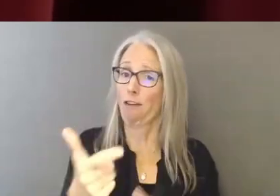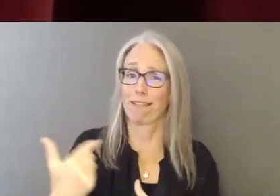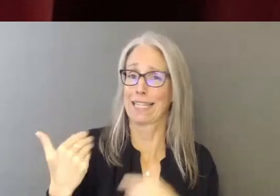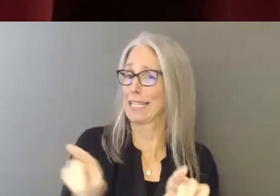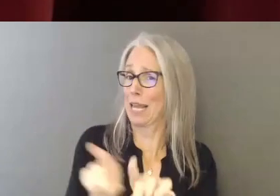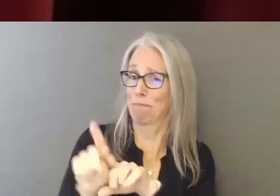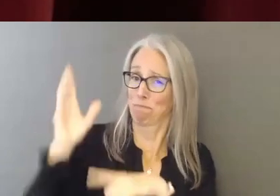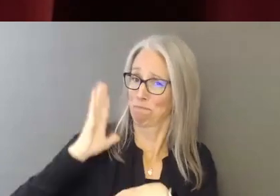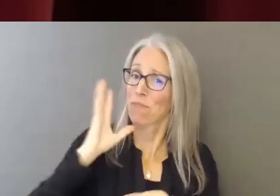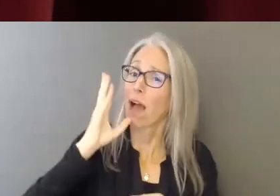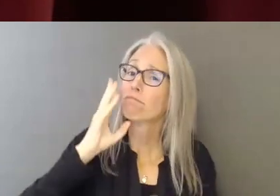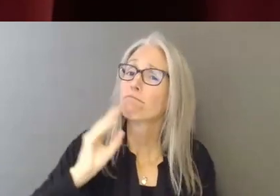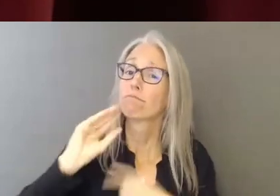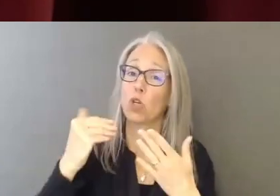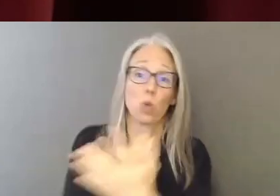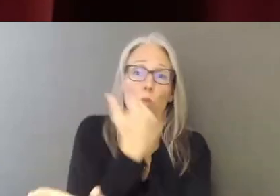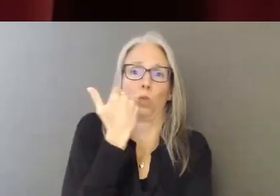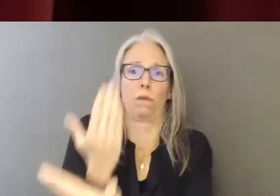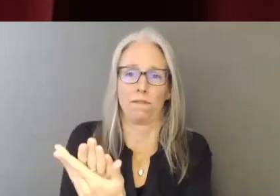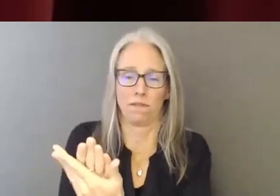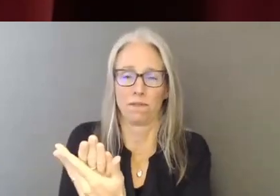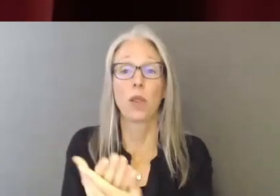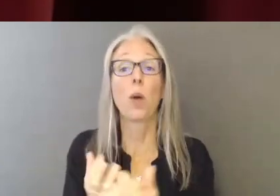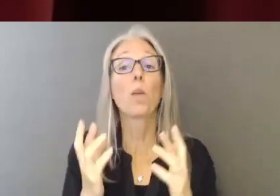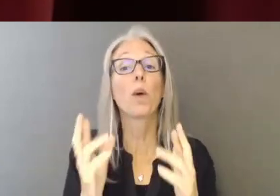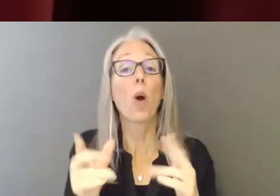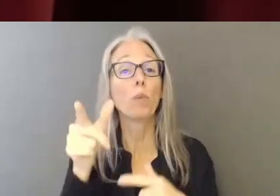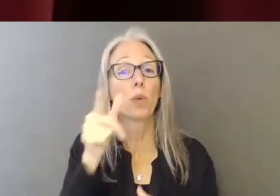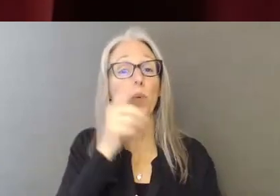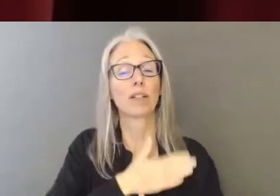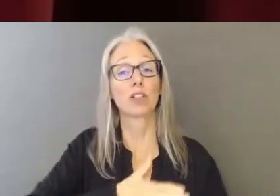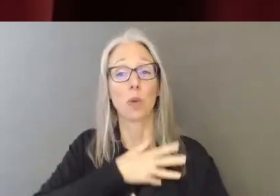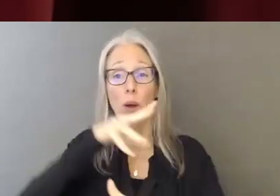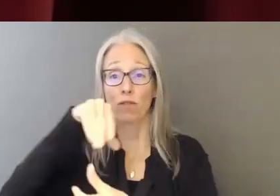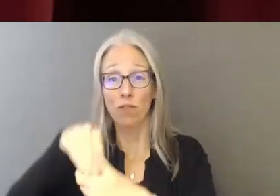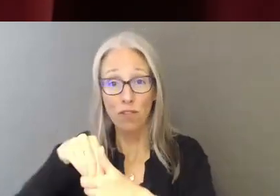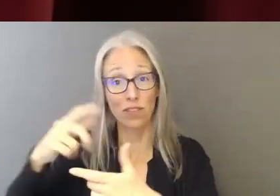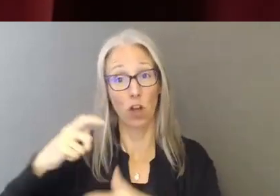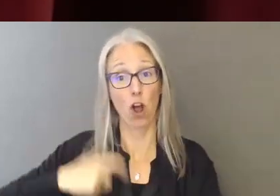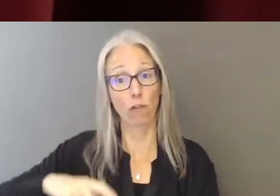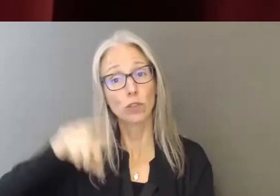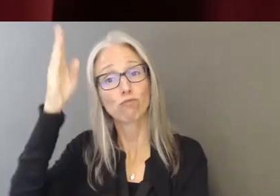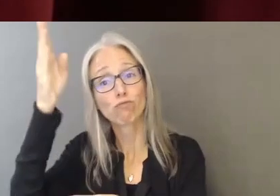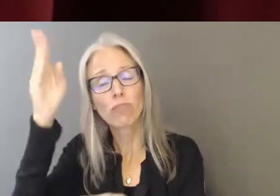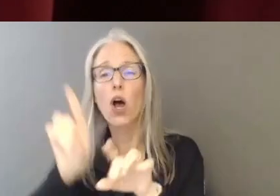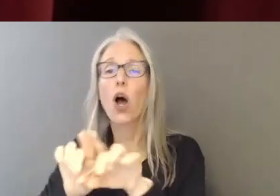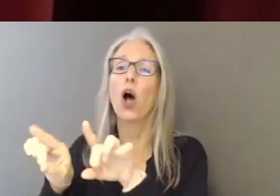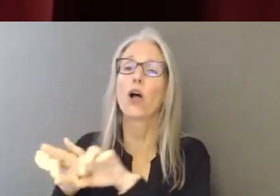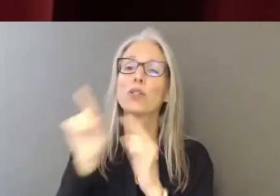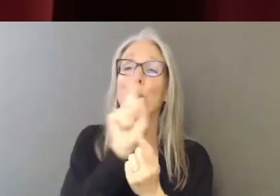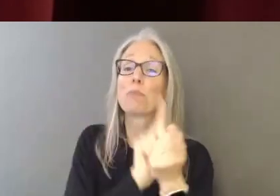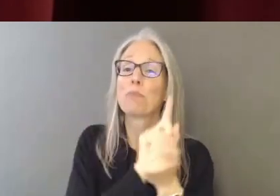hope that you enjoy participating today in both the conference and the peer group breakouts. Of